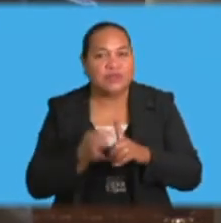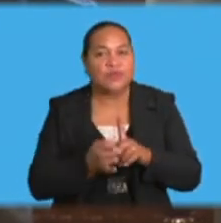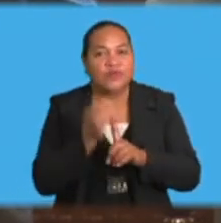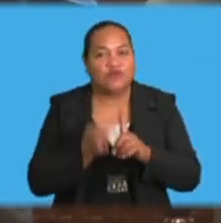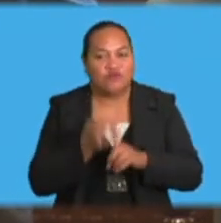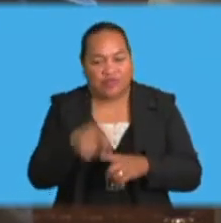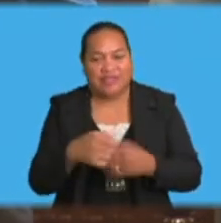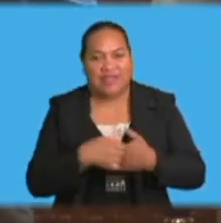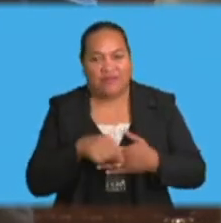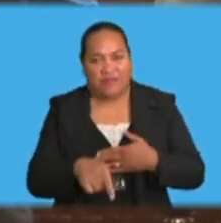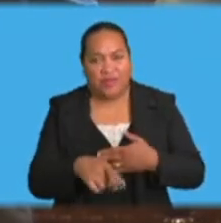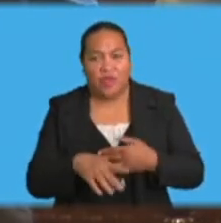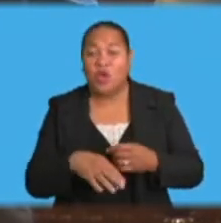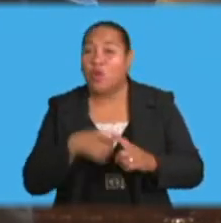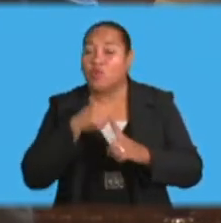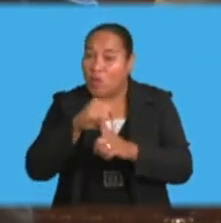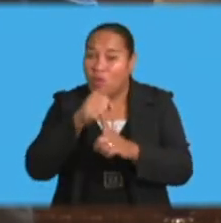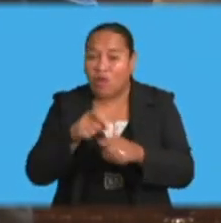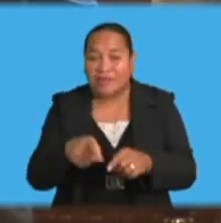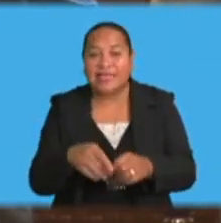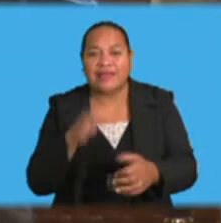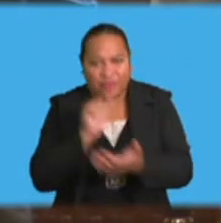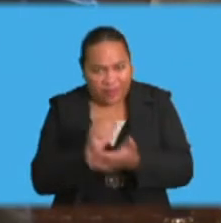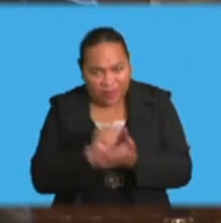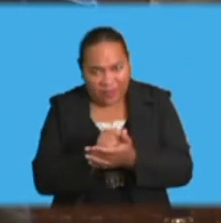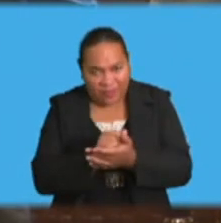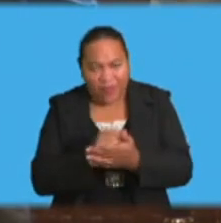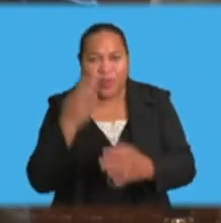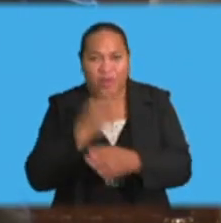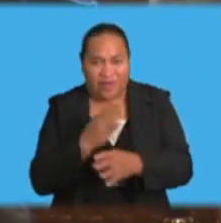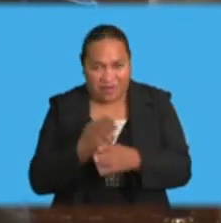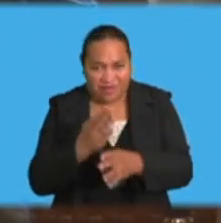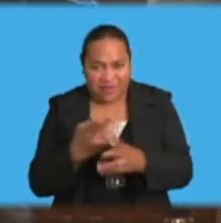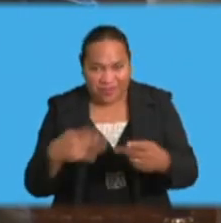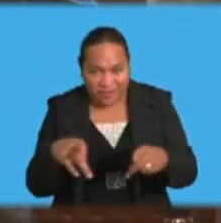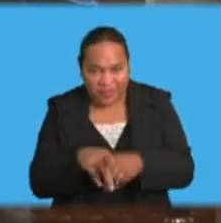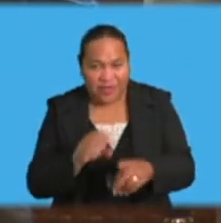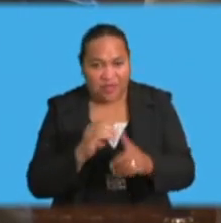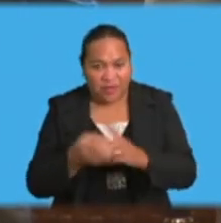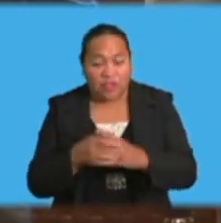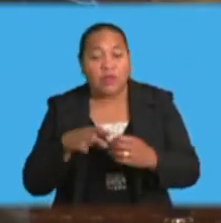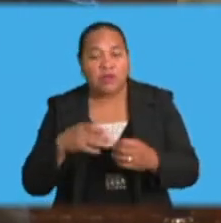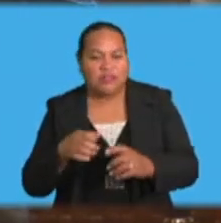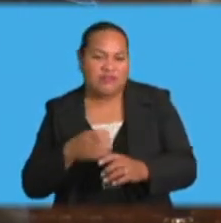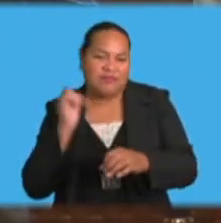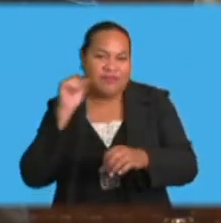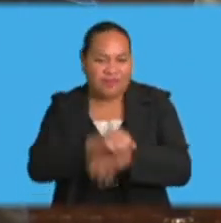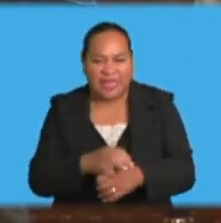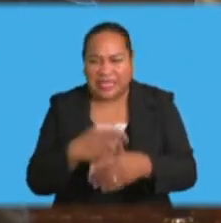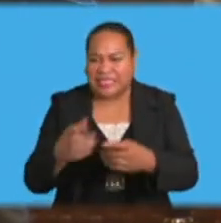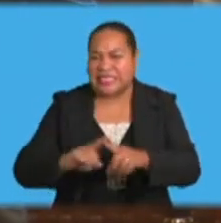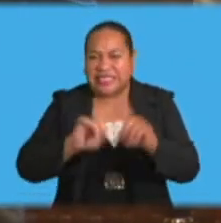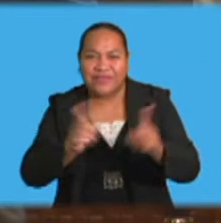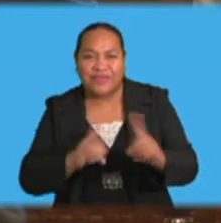workers, not only to promote decent youth employment, but also to link these efforts to combat hazardous and all other forms